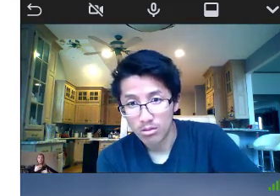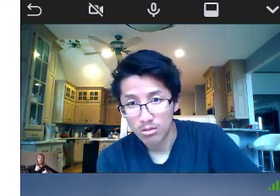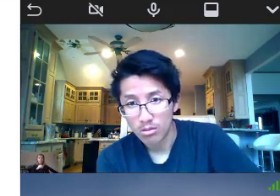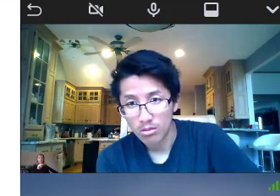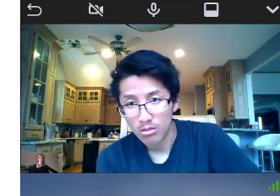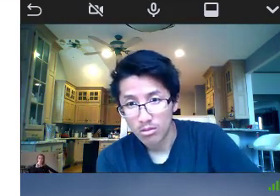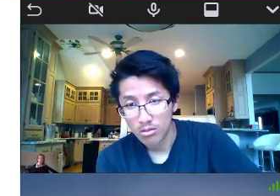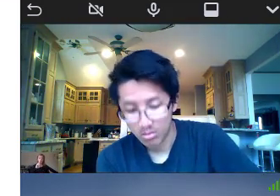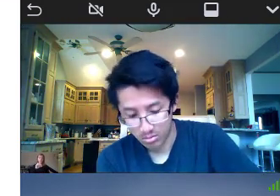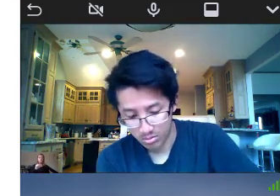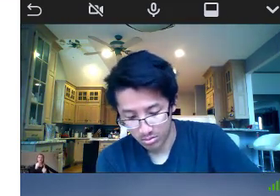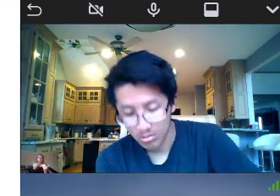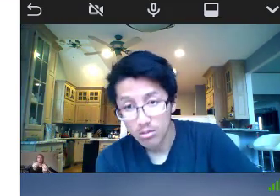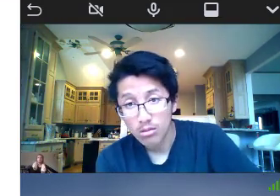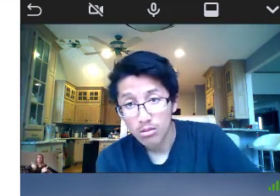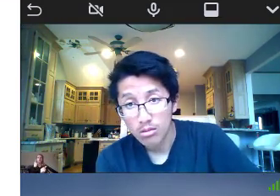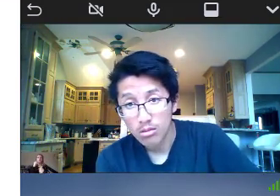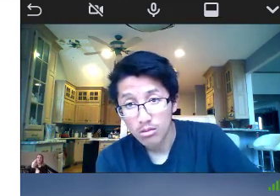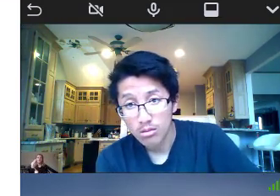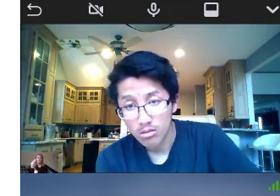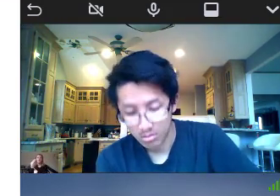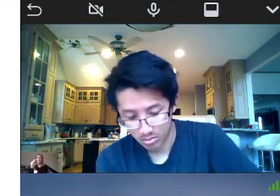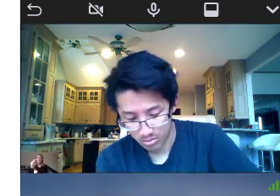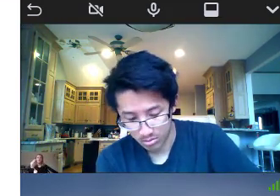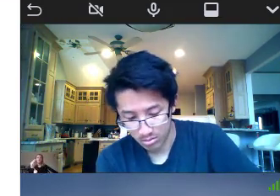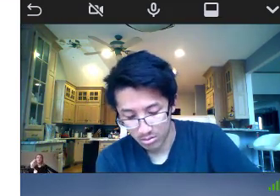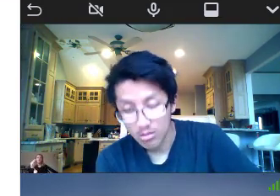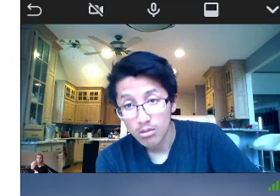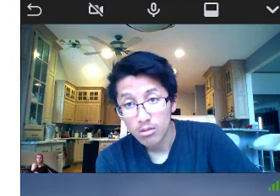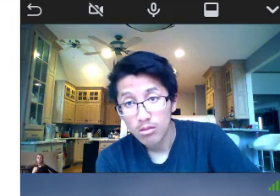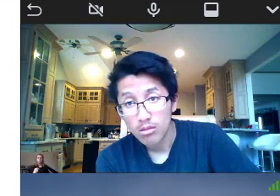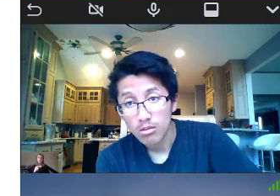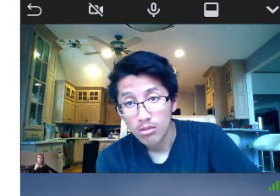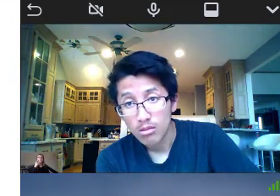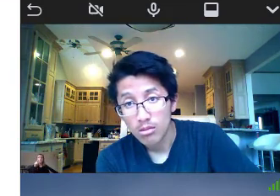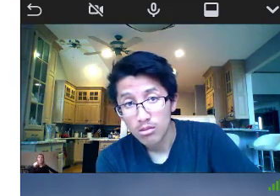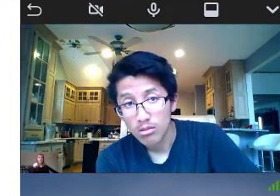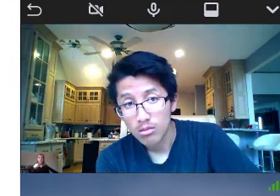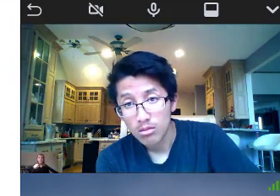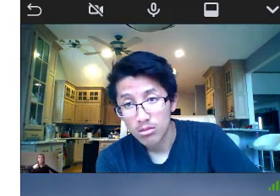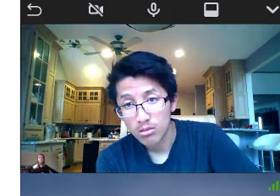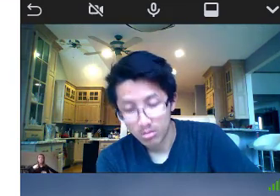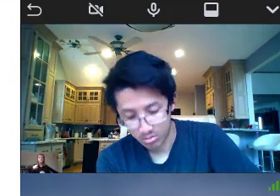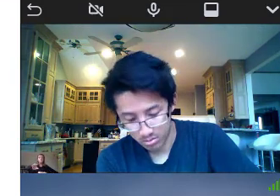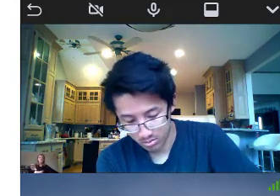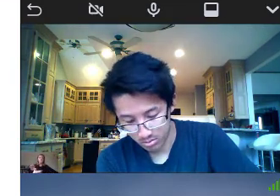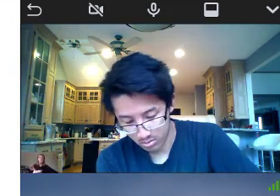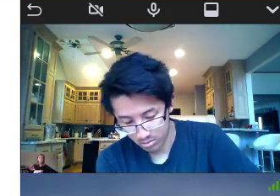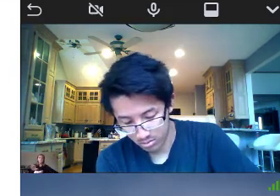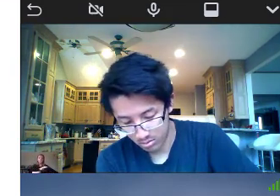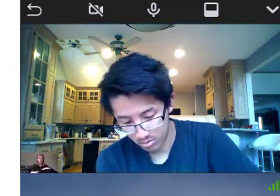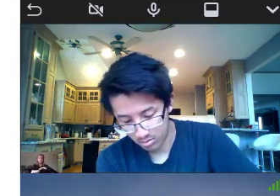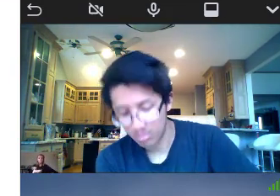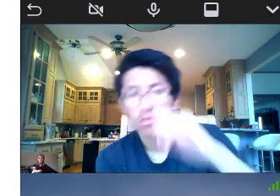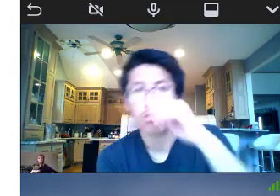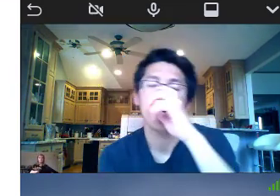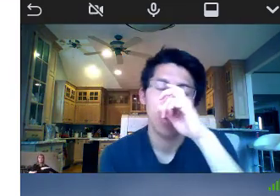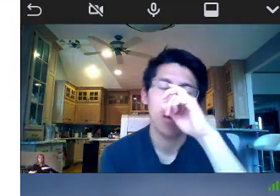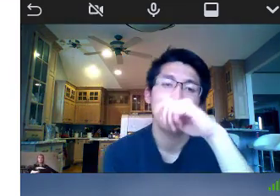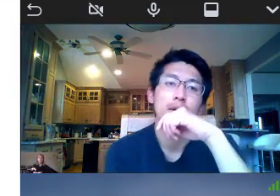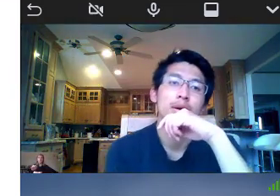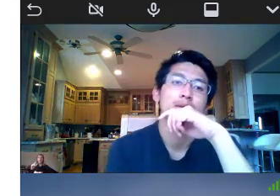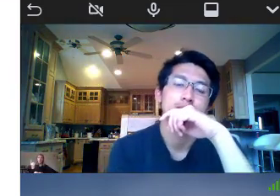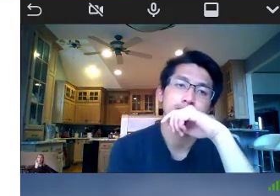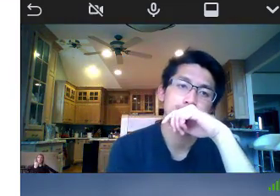over cylinders like this, we're always talking about local Nusselt numbers, or at least in these two correlations that I showed. We're